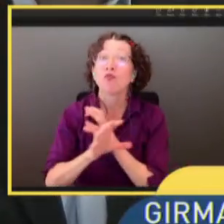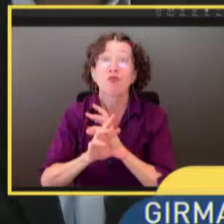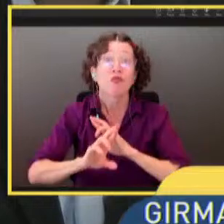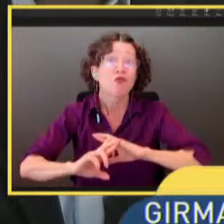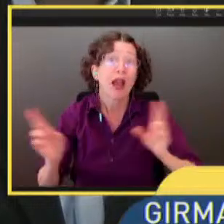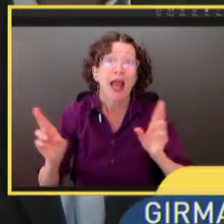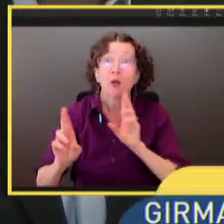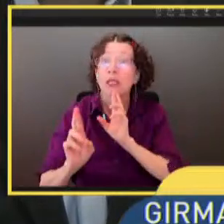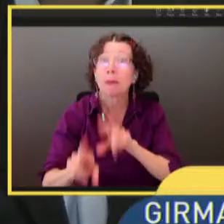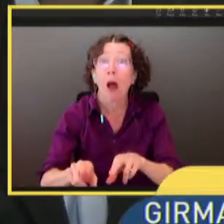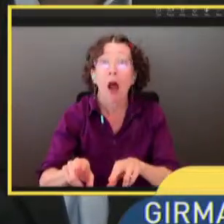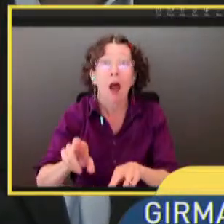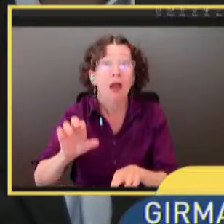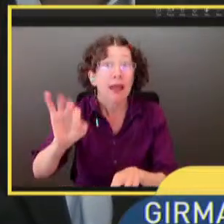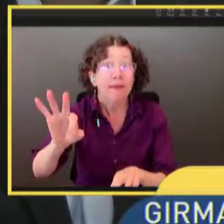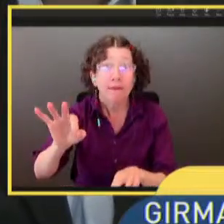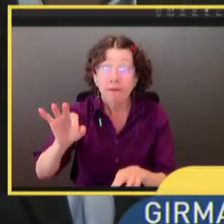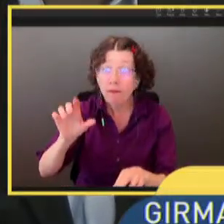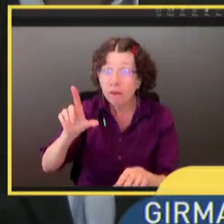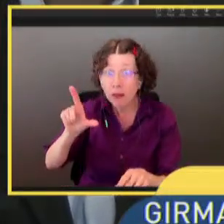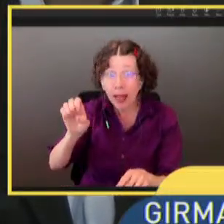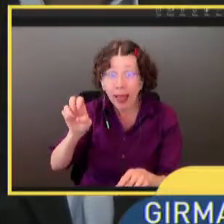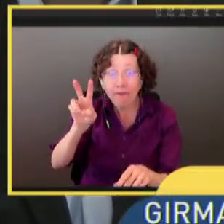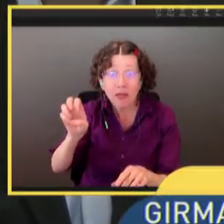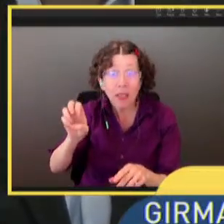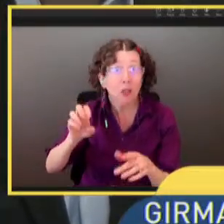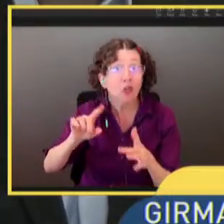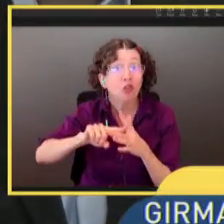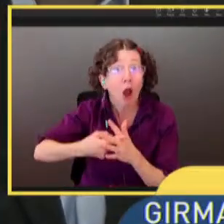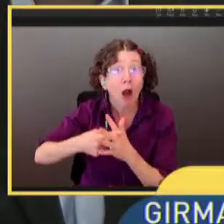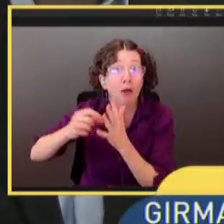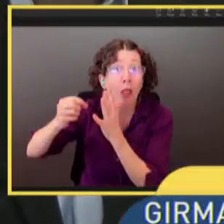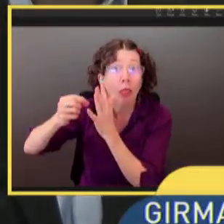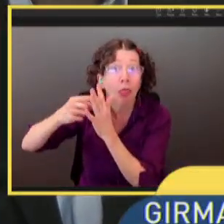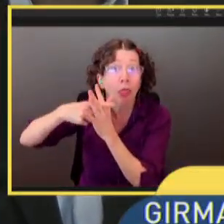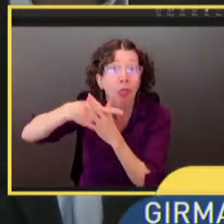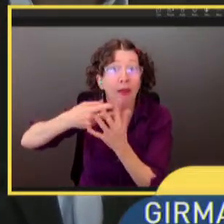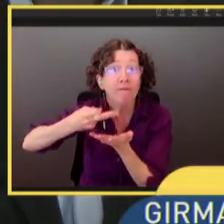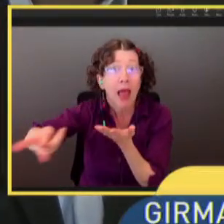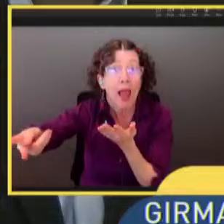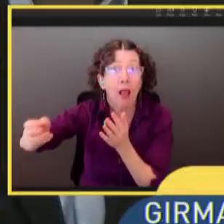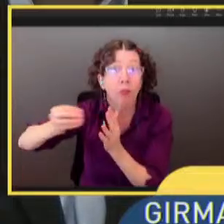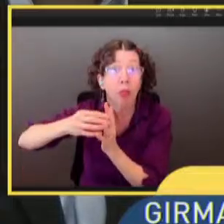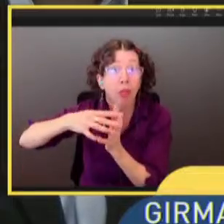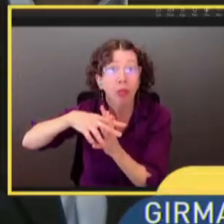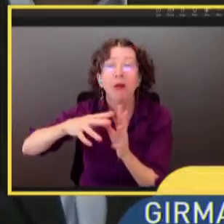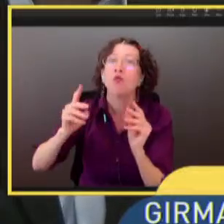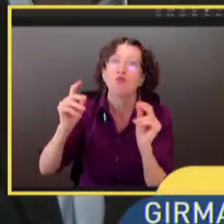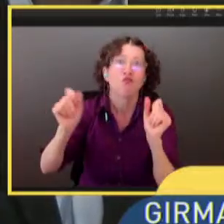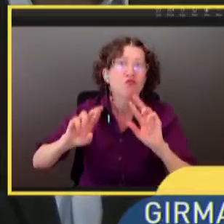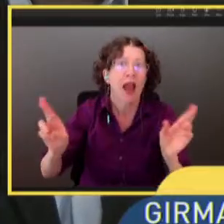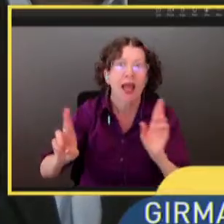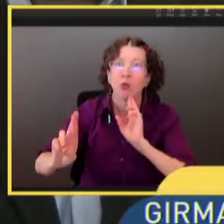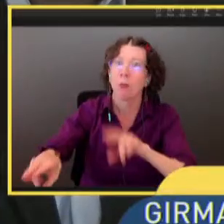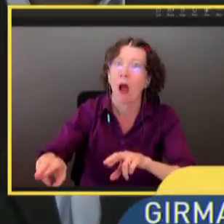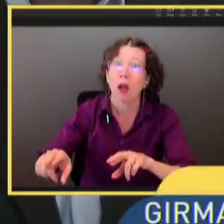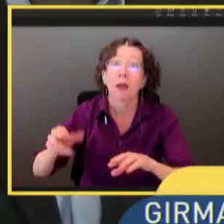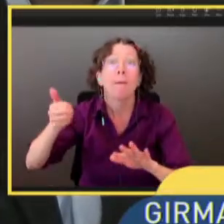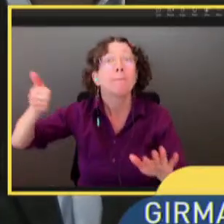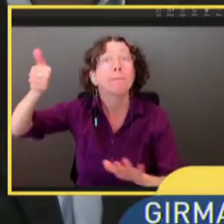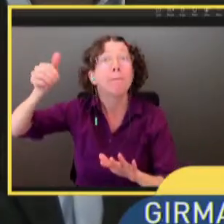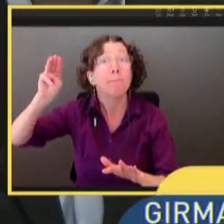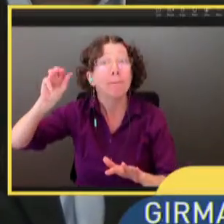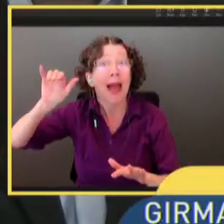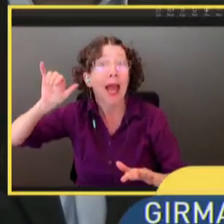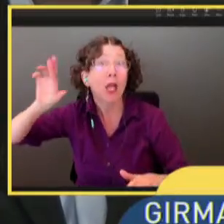community that consistently faces the brunt of many of the issues that we face as a region. Together, we are working together. We will be prepared and